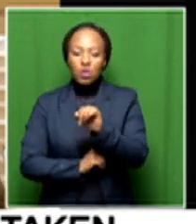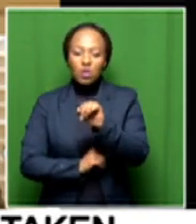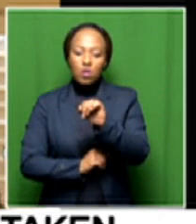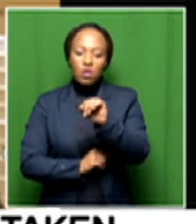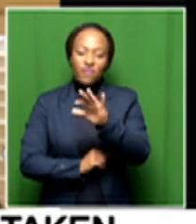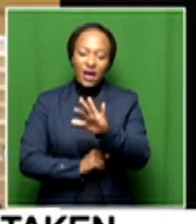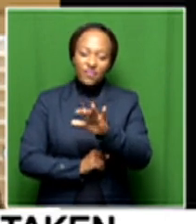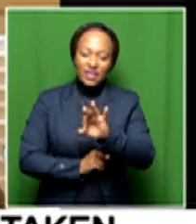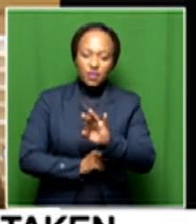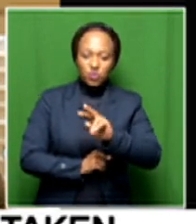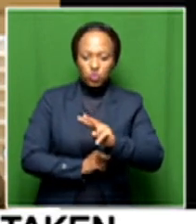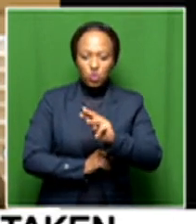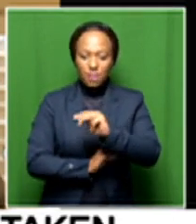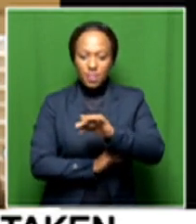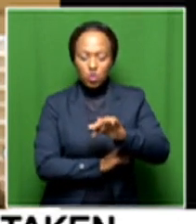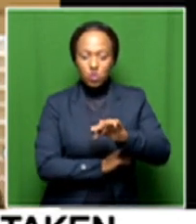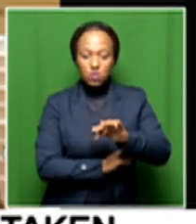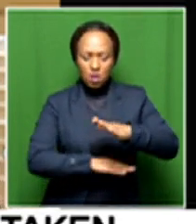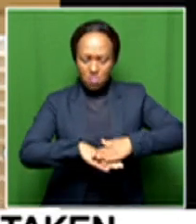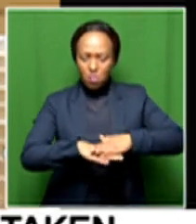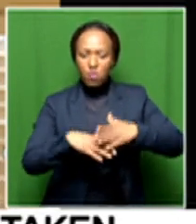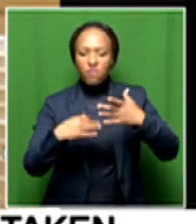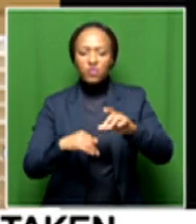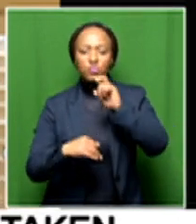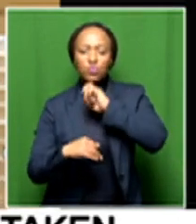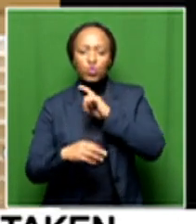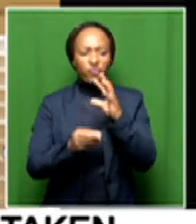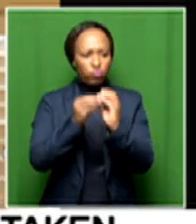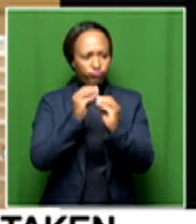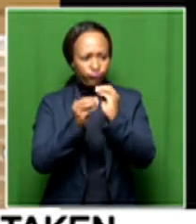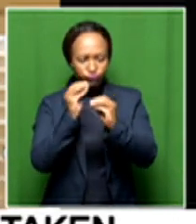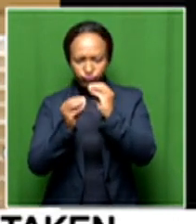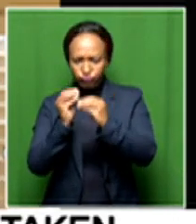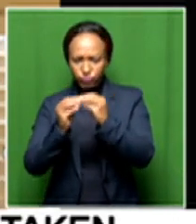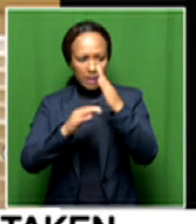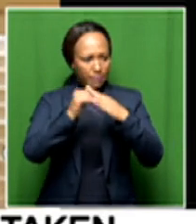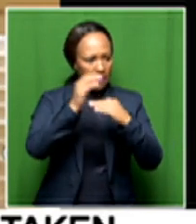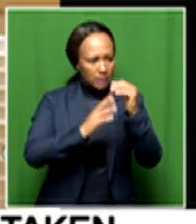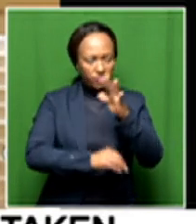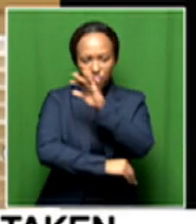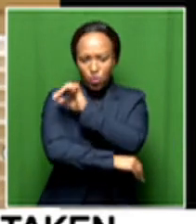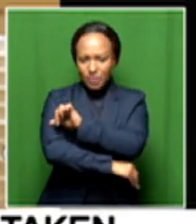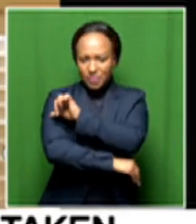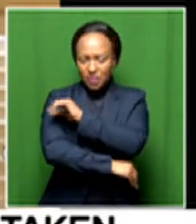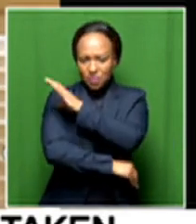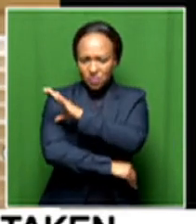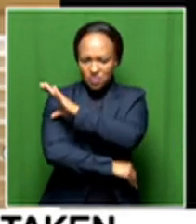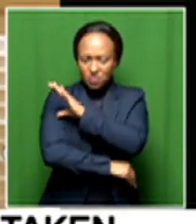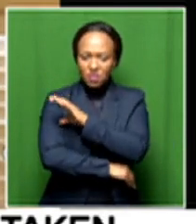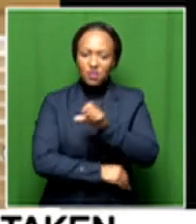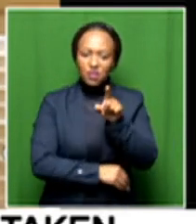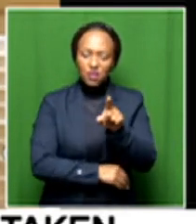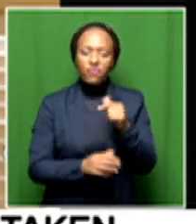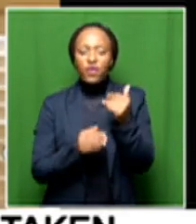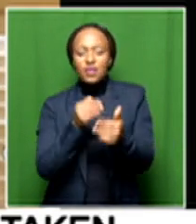532 million, furthermore on that 1 point, was used to maintain facilities which are related to hospitals as part of this process.